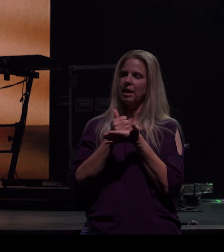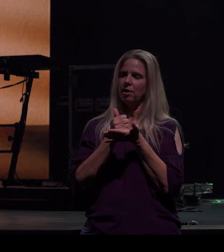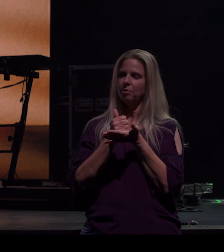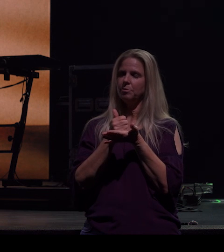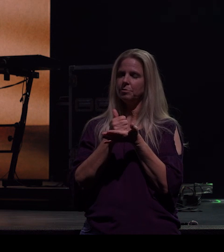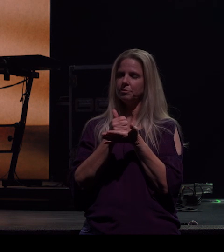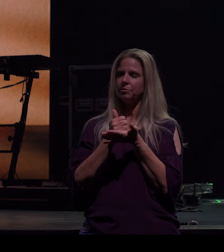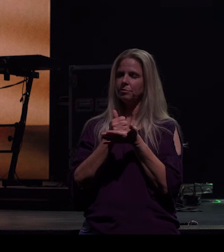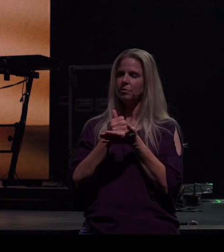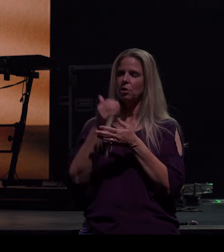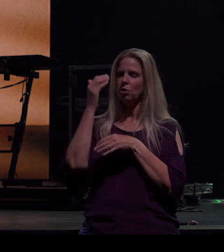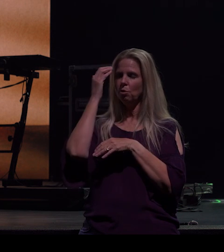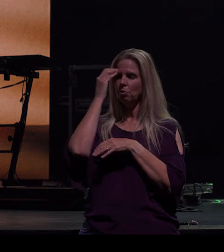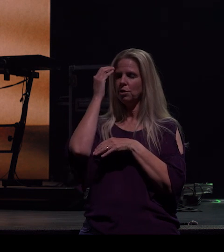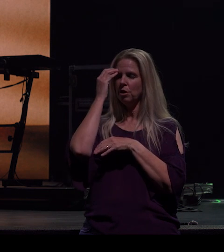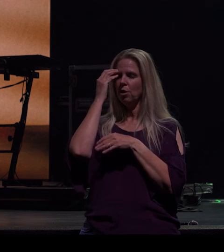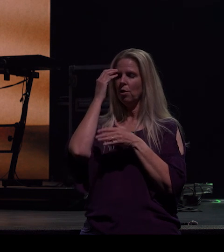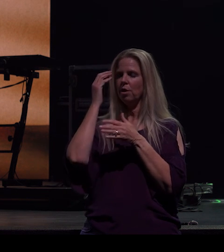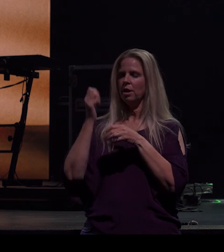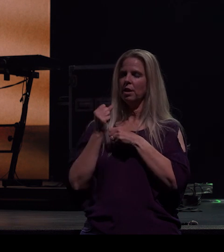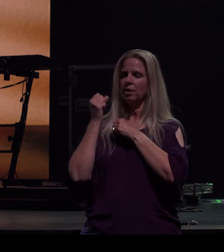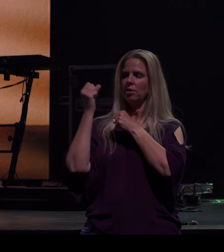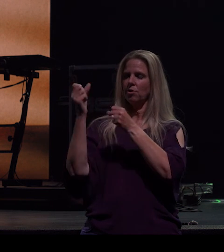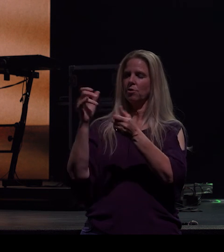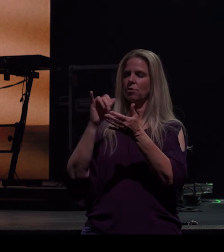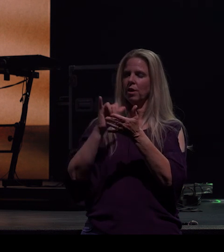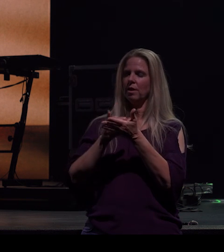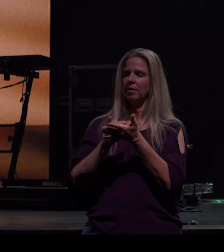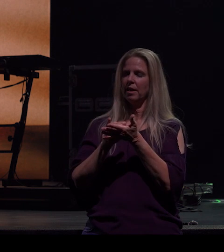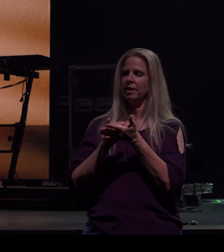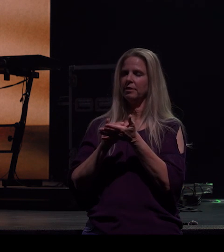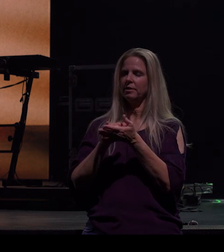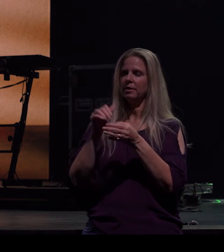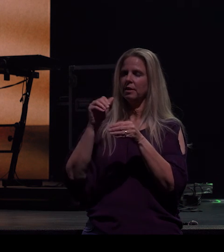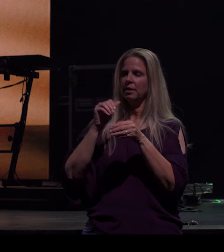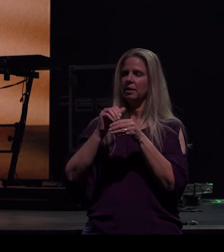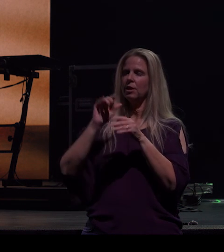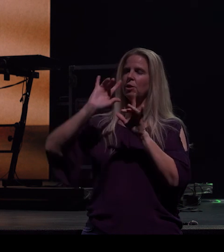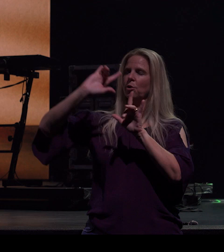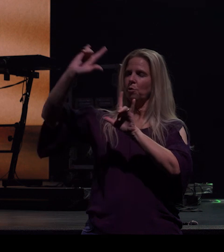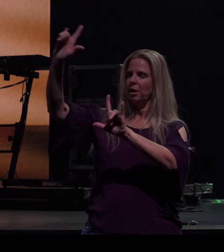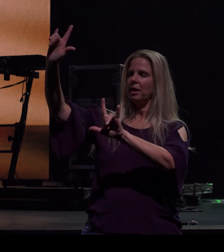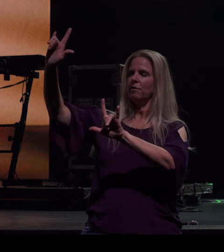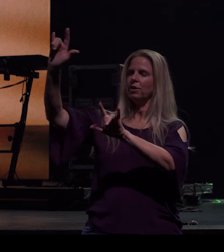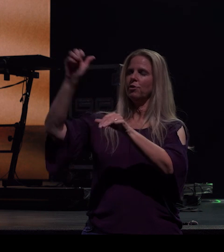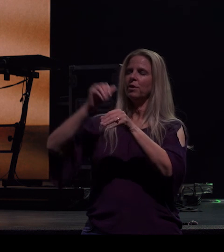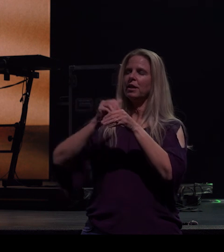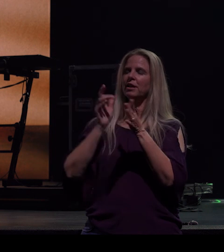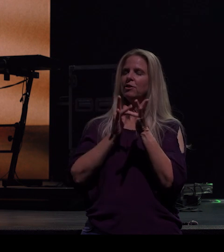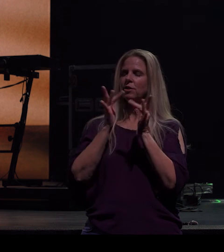there's strength in that, so give us the boldness to do that as we leave here today. We love you. It's in Jesus' name we pray.